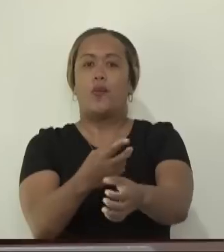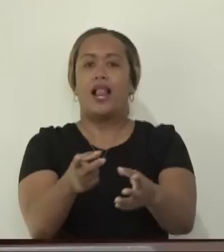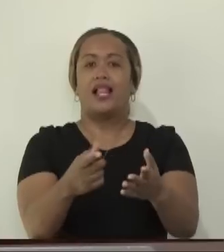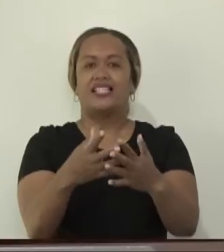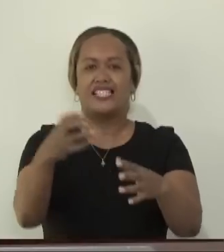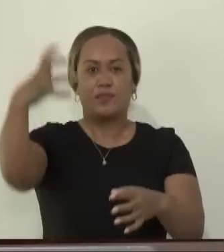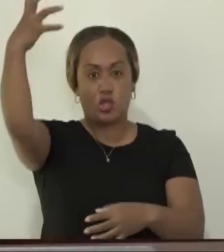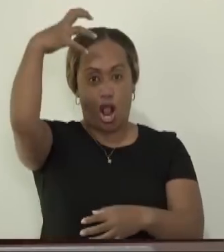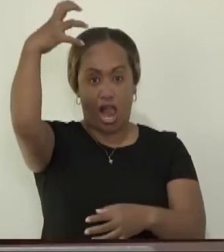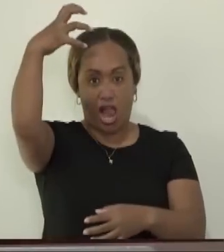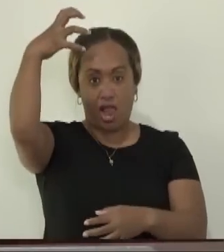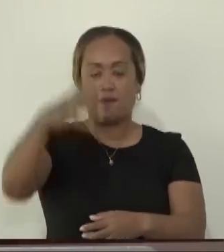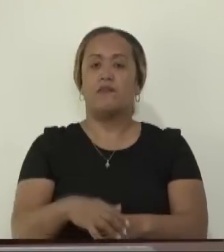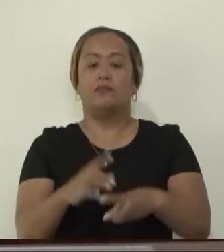solar.